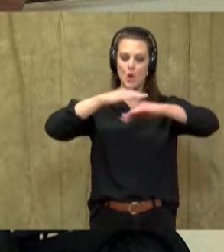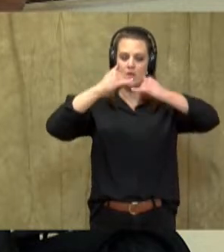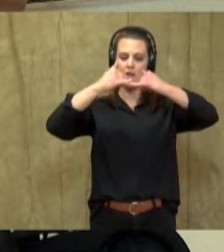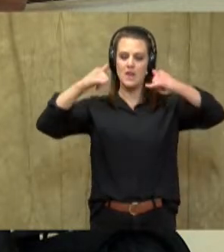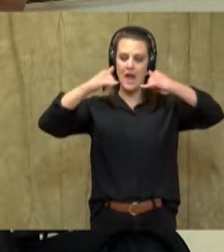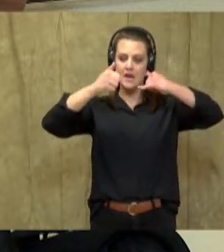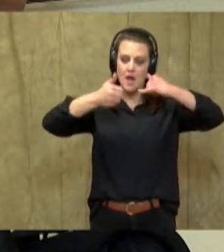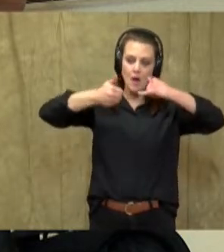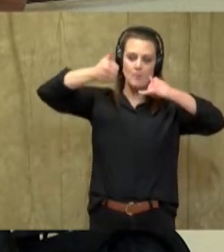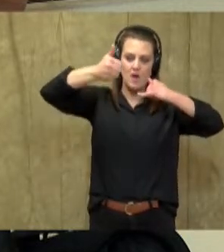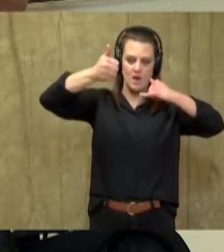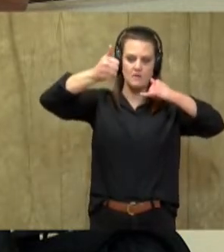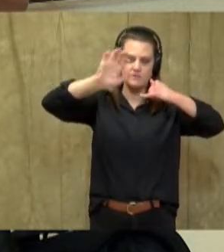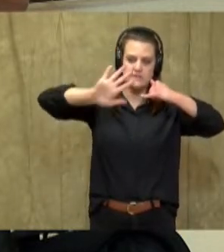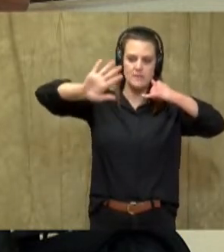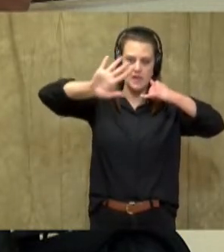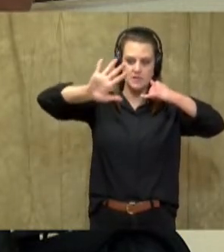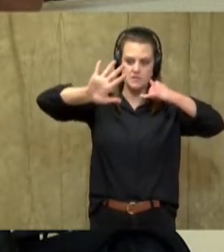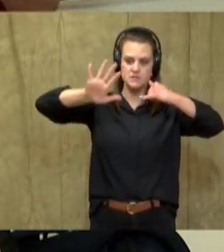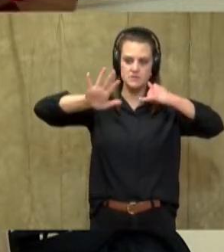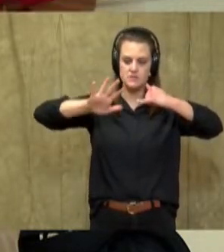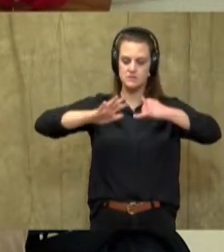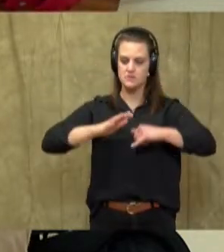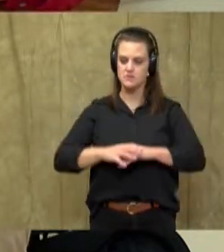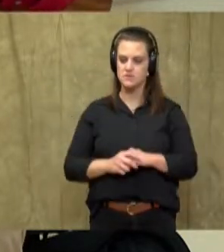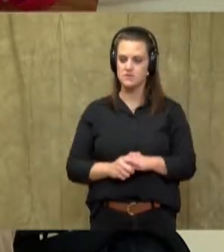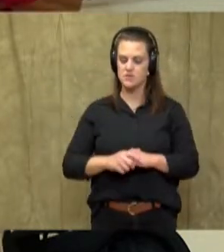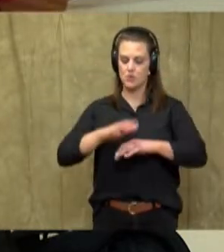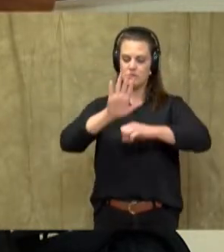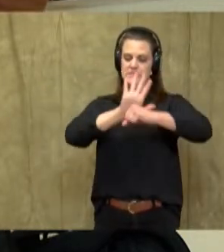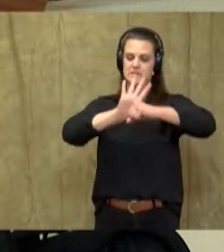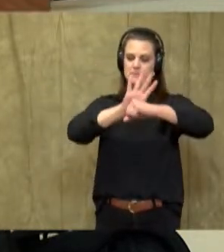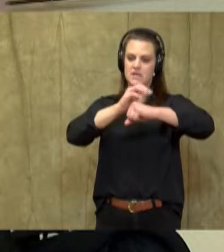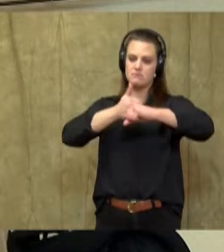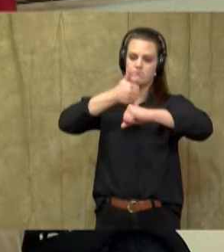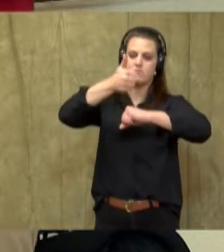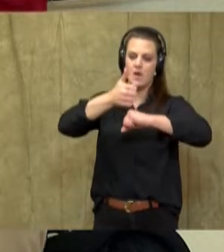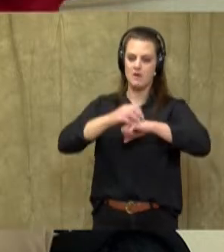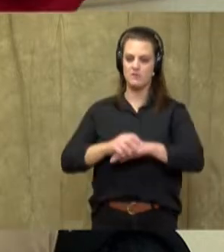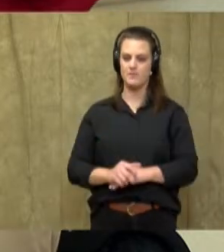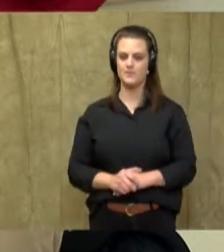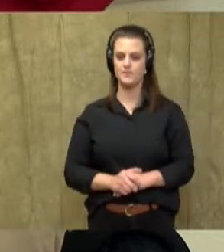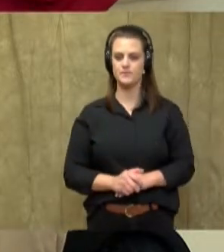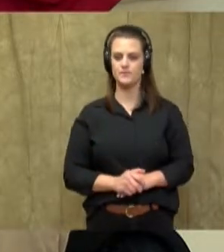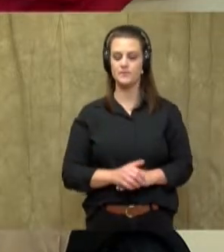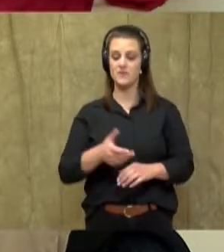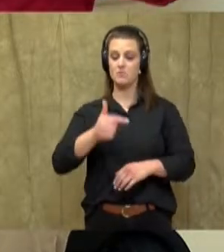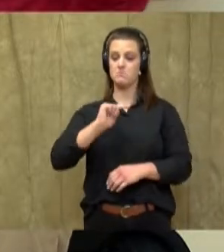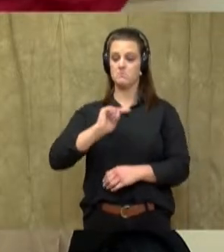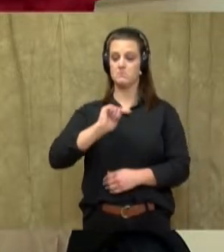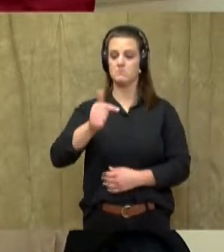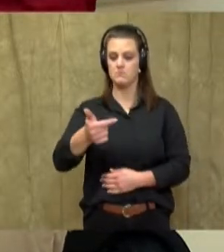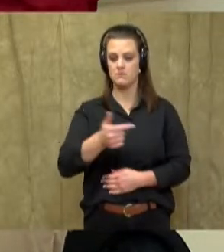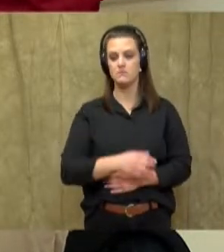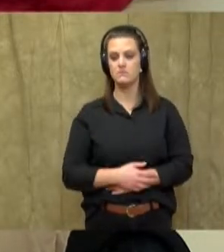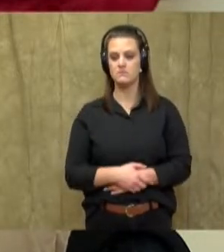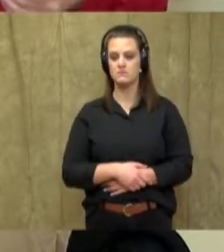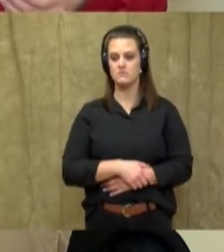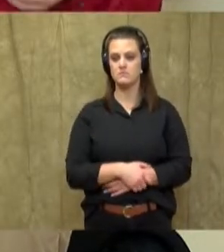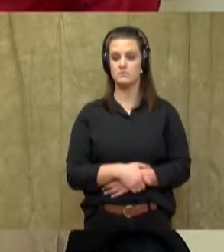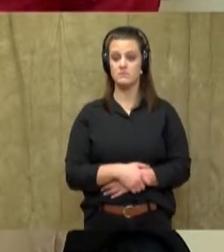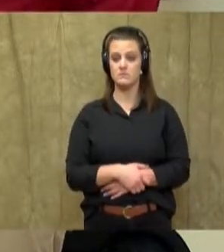space above that top line, the space above the line for so. I'll sing, you repeat after